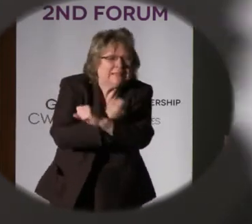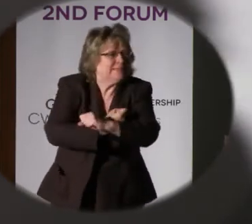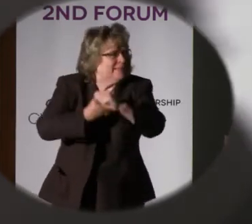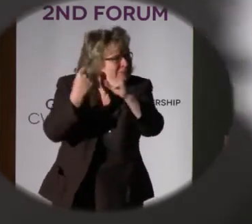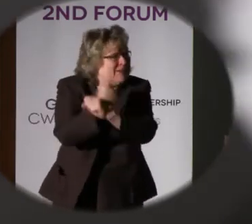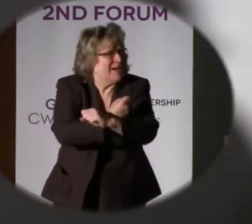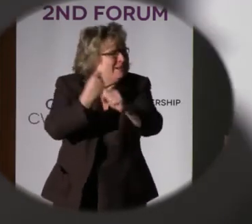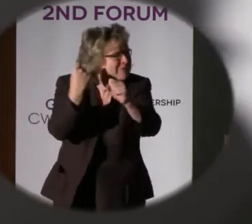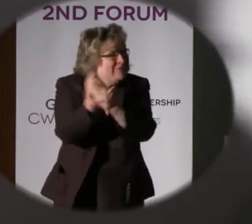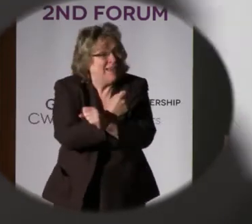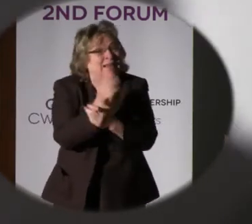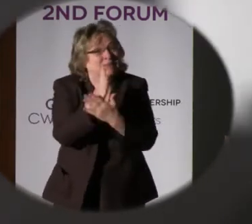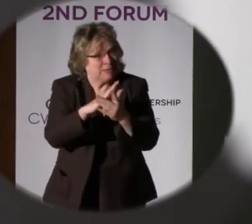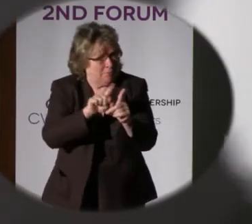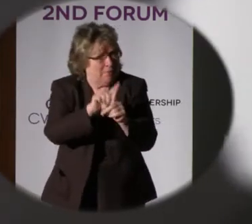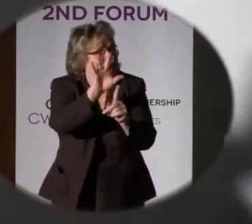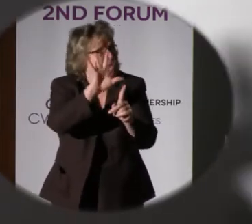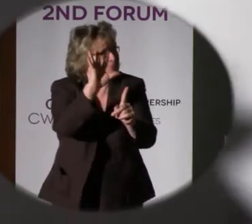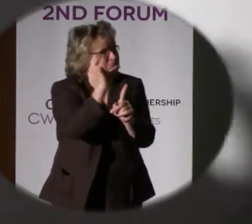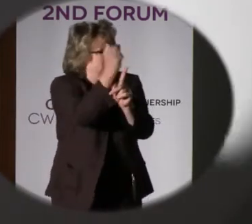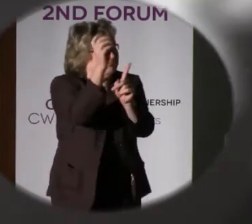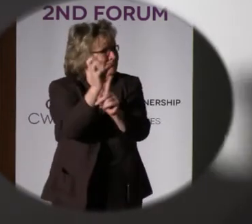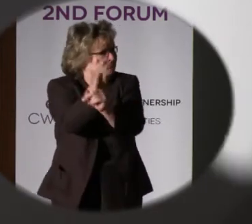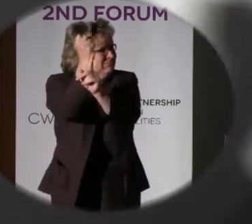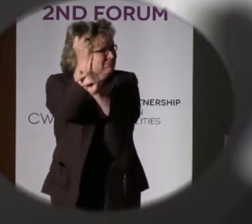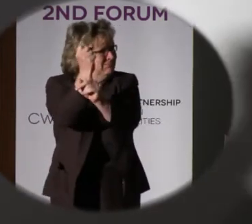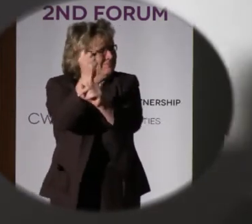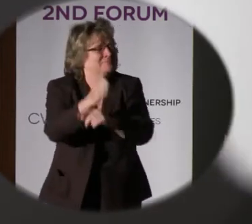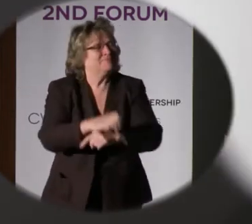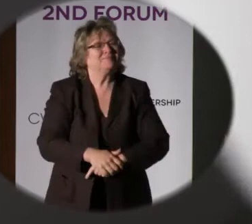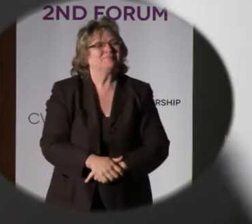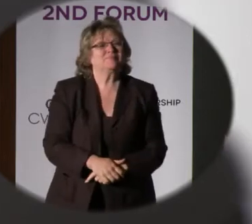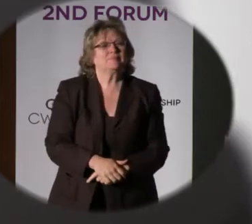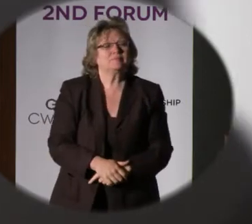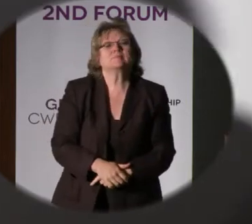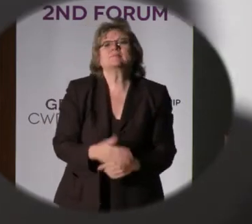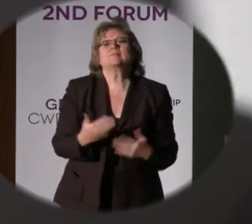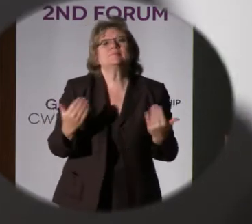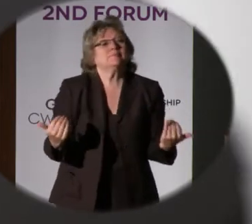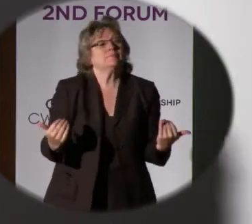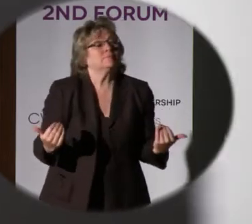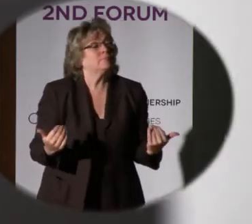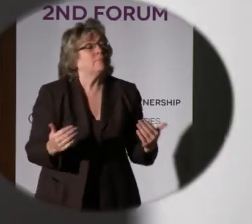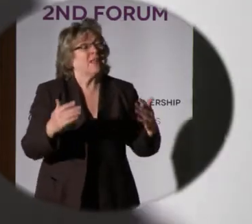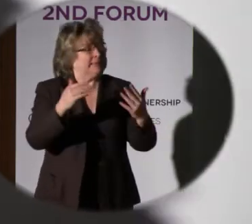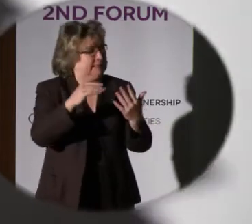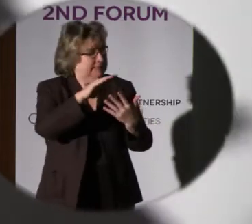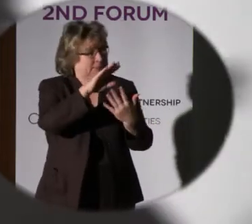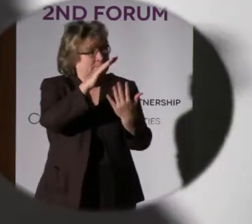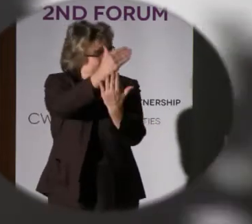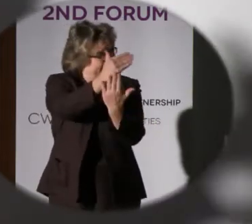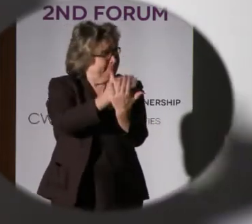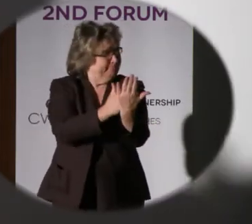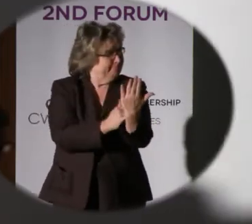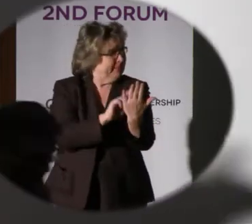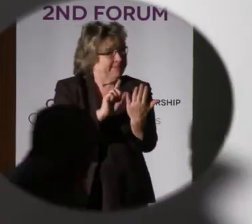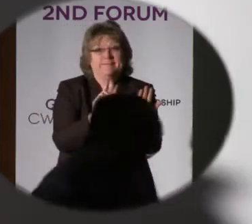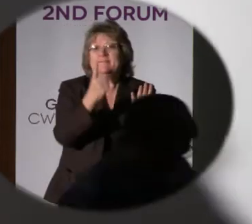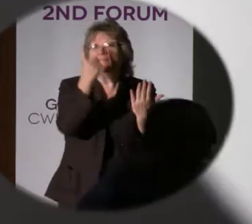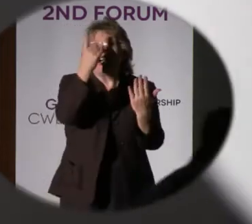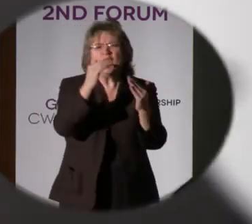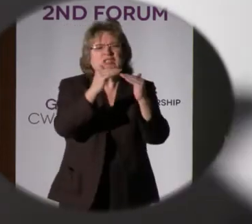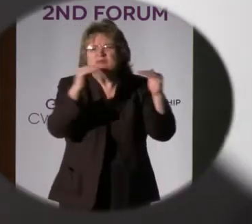Let me now move on to our next session, our first session of the day, actually. And this is where we get down to the real